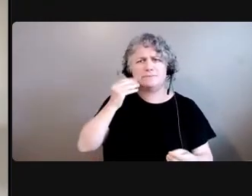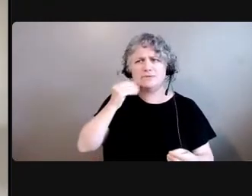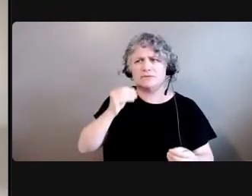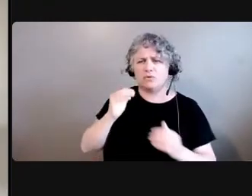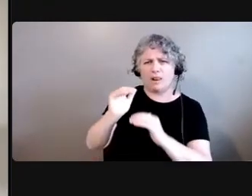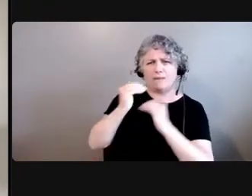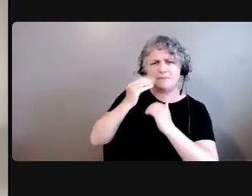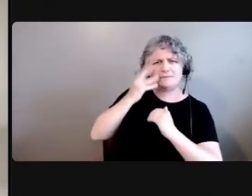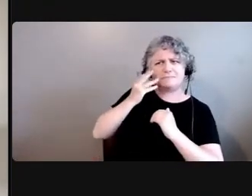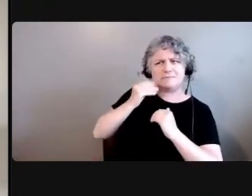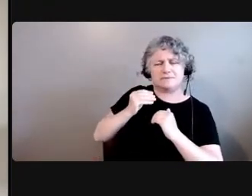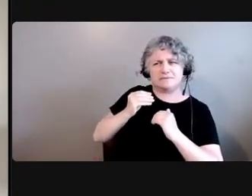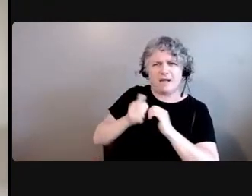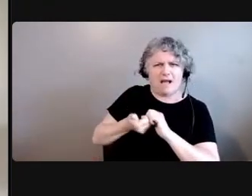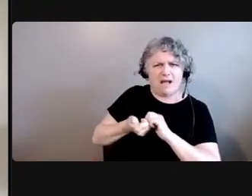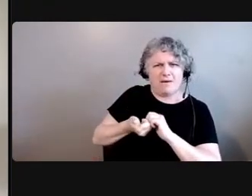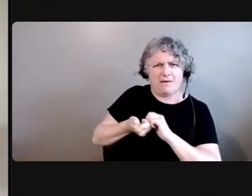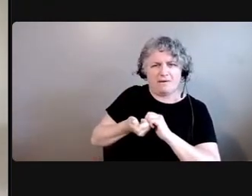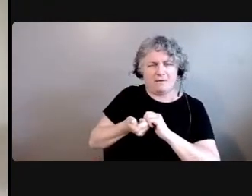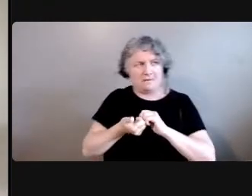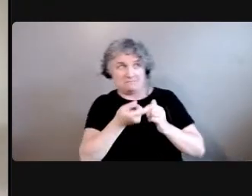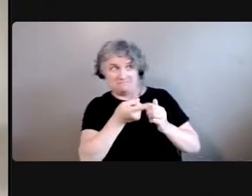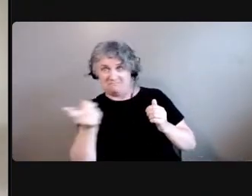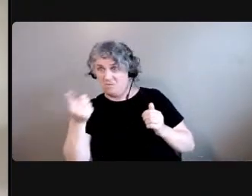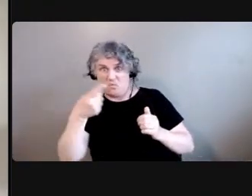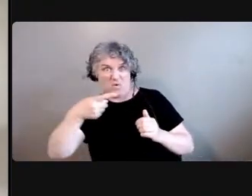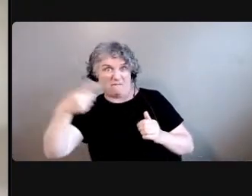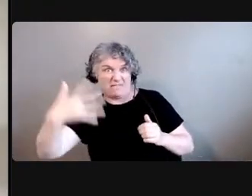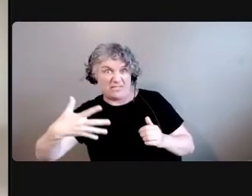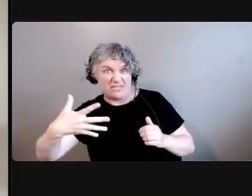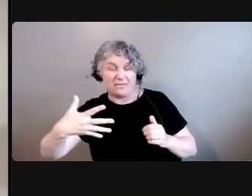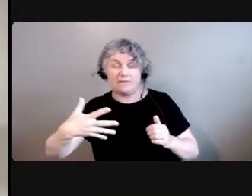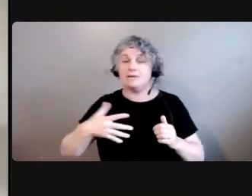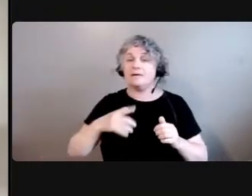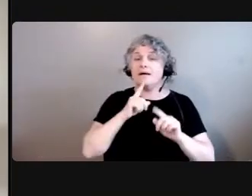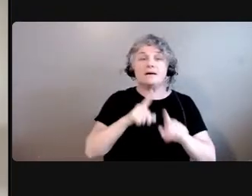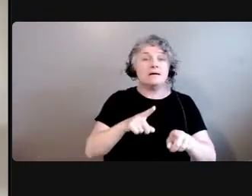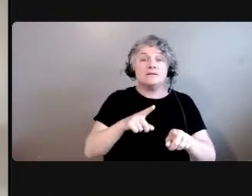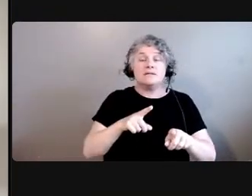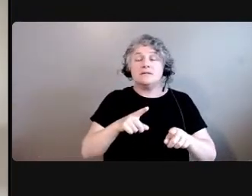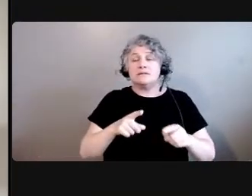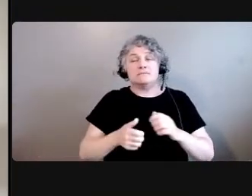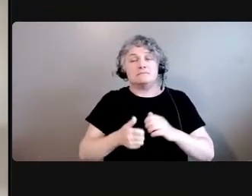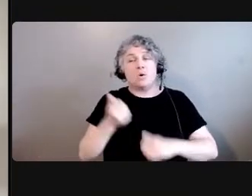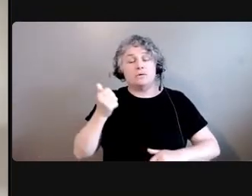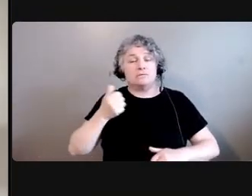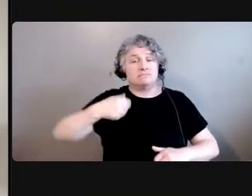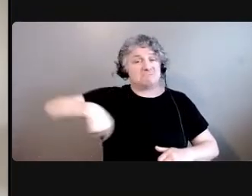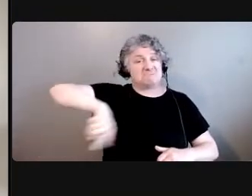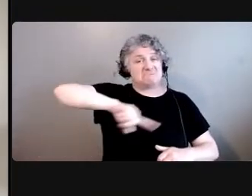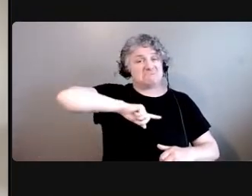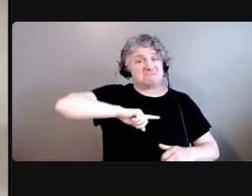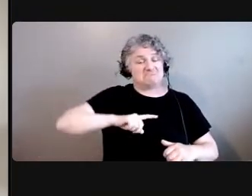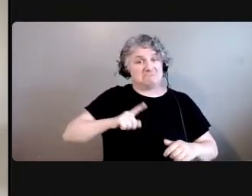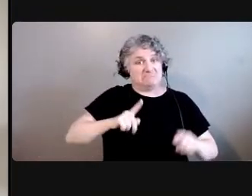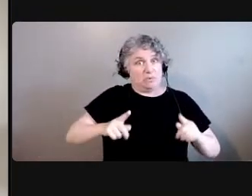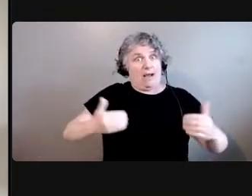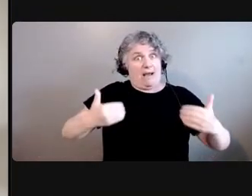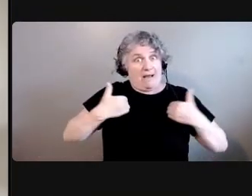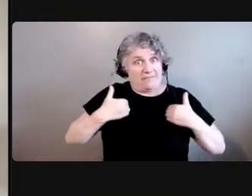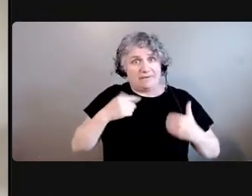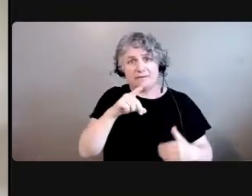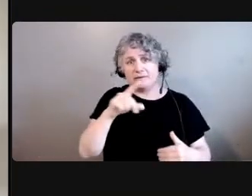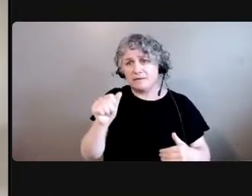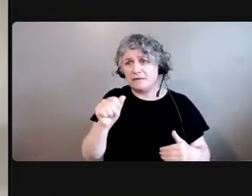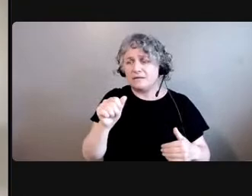with persons with disabilities? The answer to that is because most of us who live with